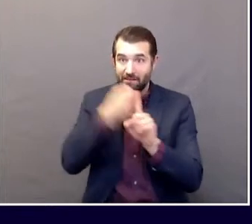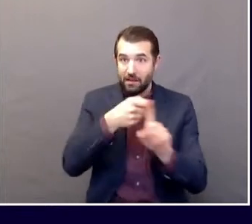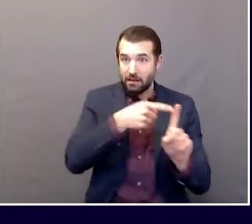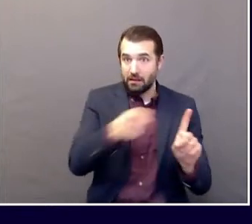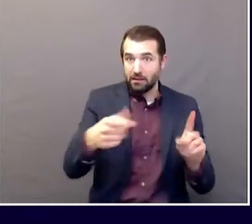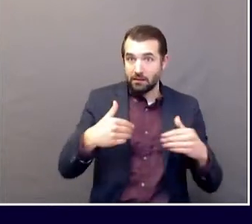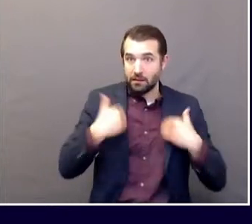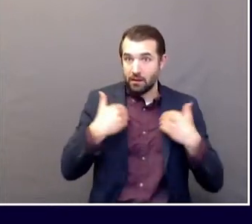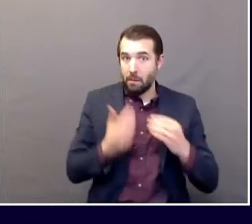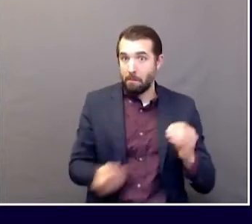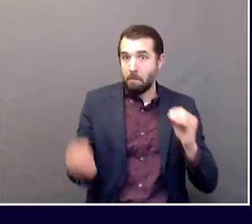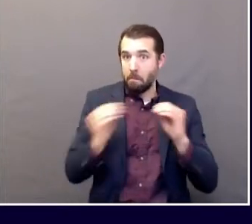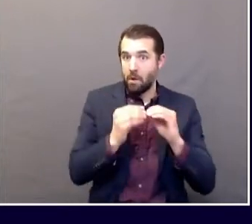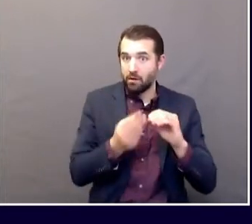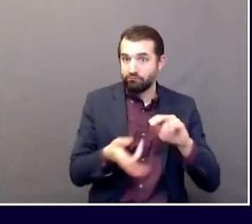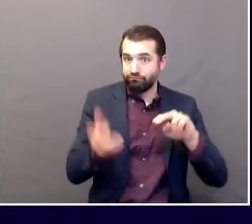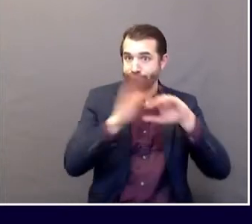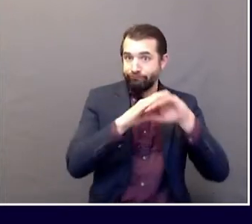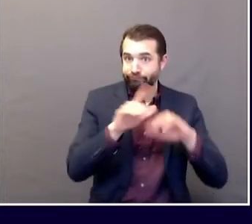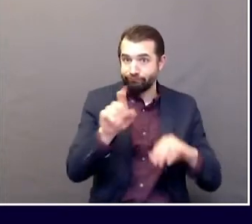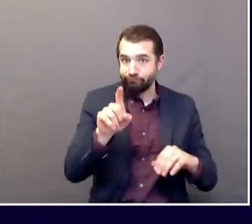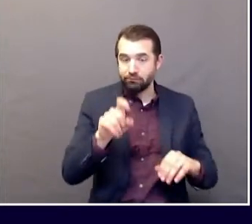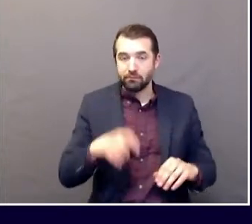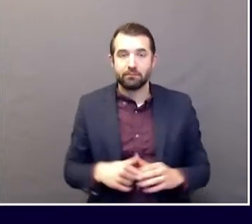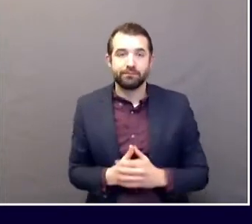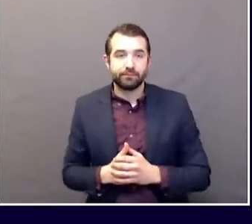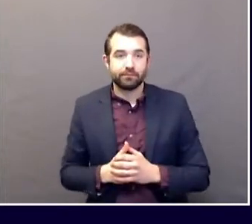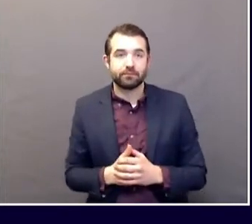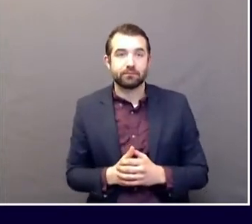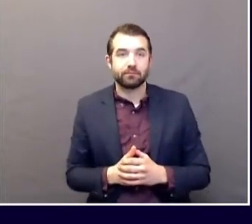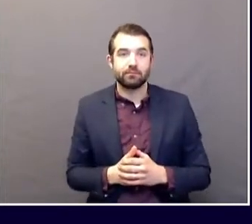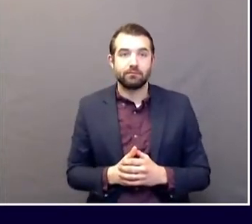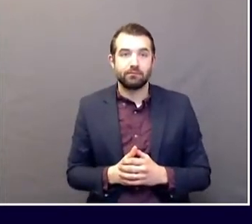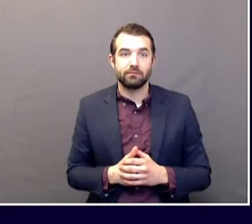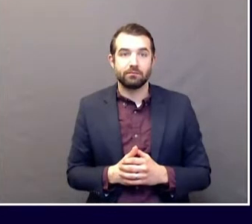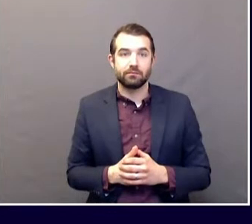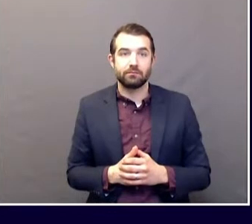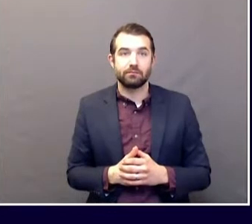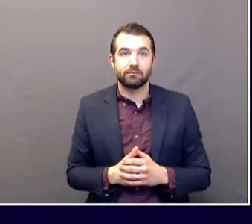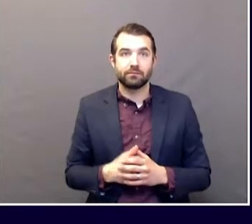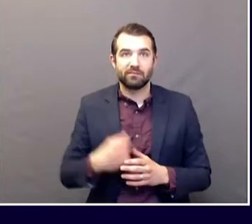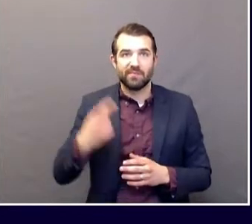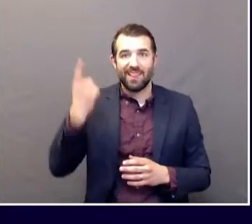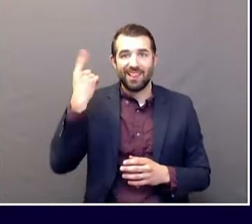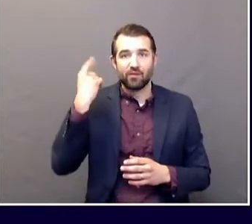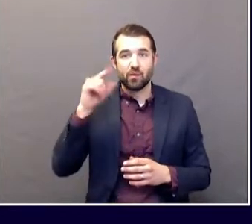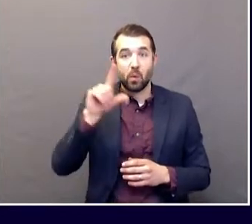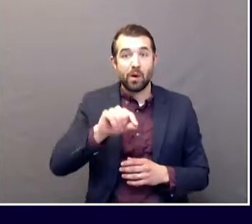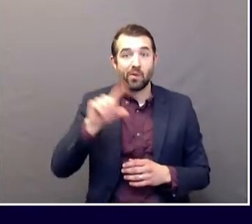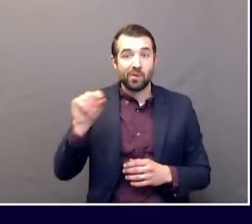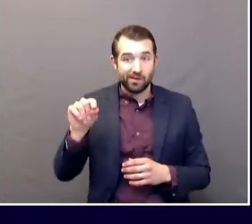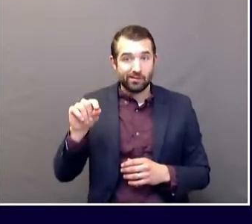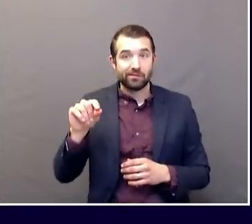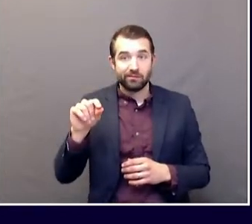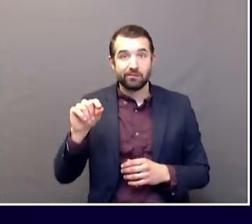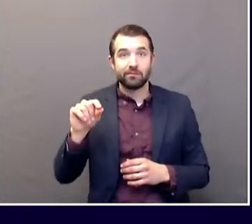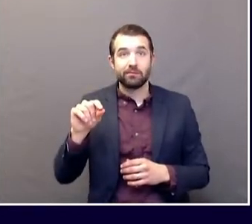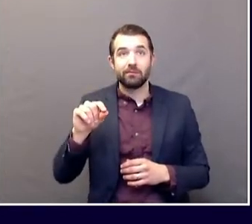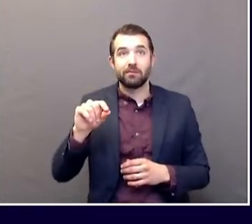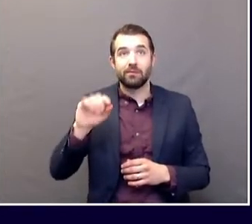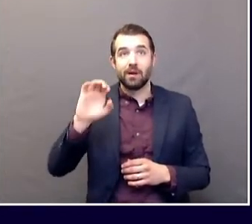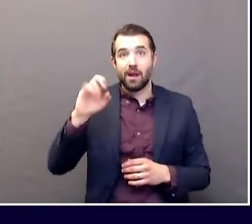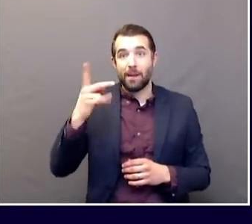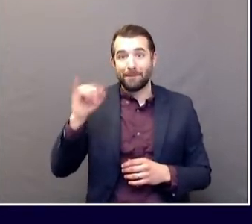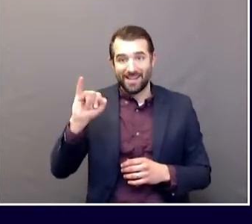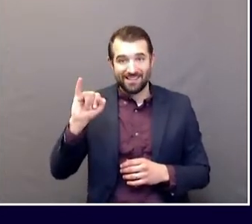later or toward the end of last year, middle of last year, there started to be an epidemiological shift in